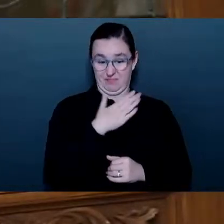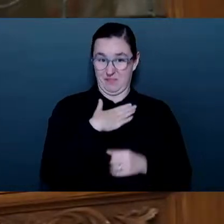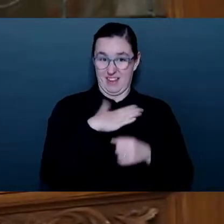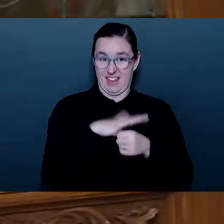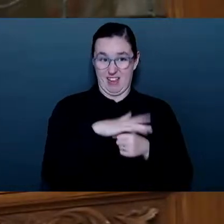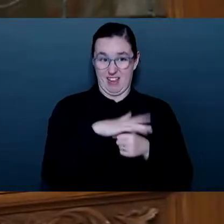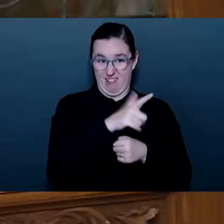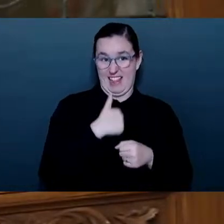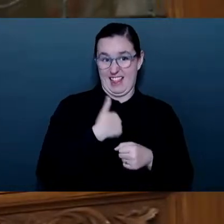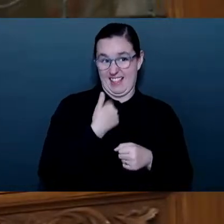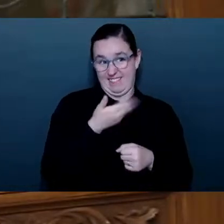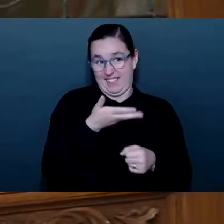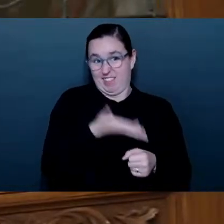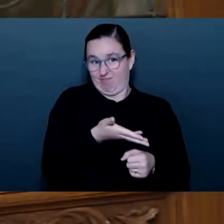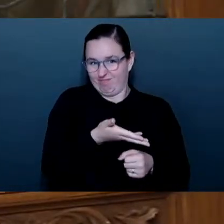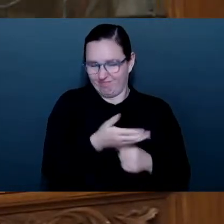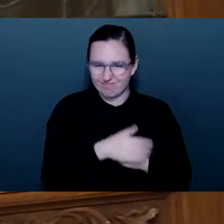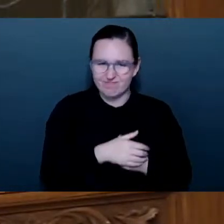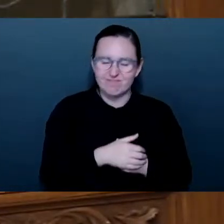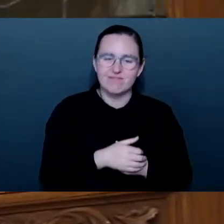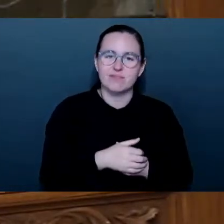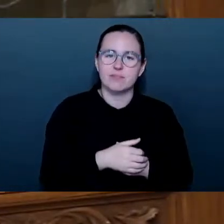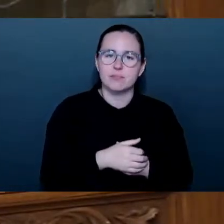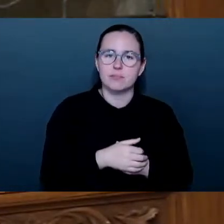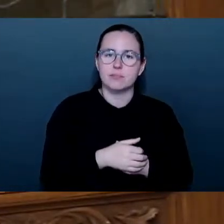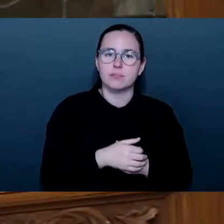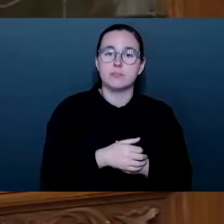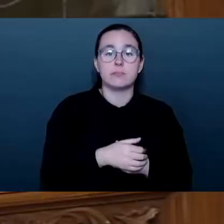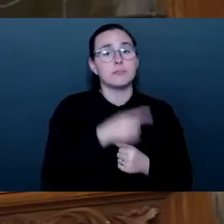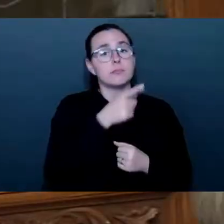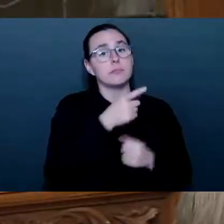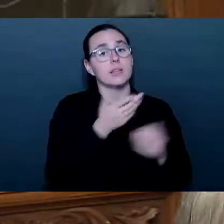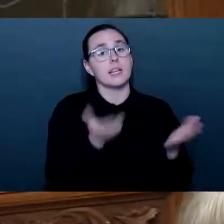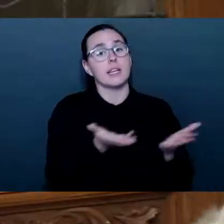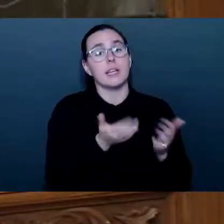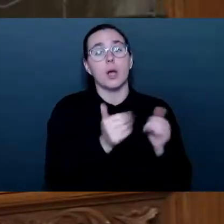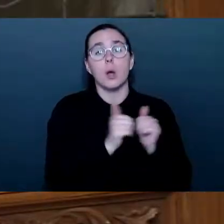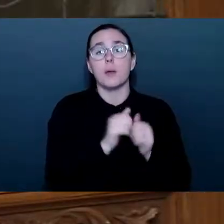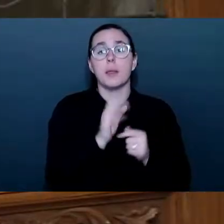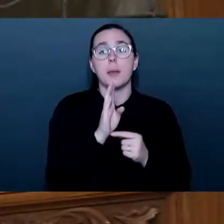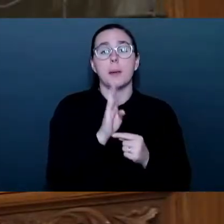here in the ledge with BCSTA today, David Swanky. Thank you very much.